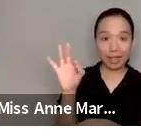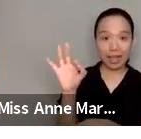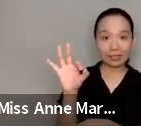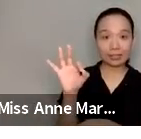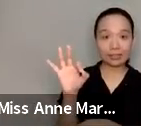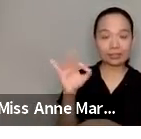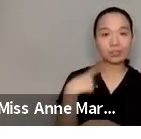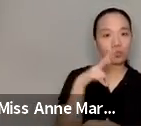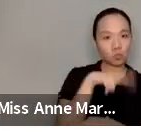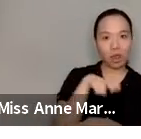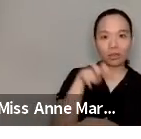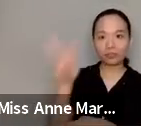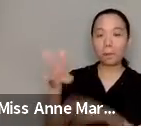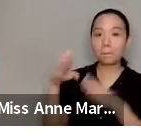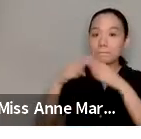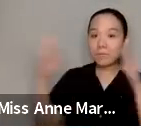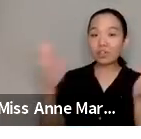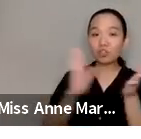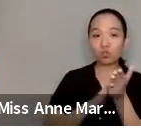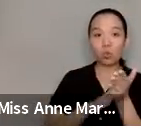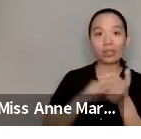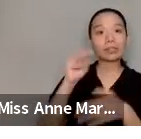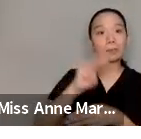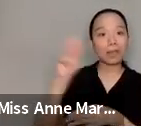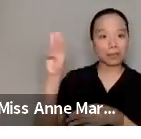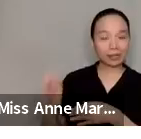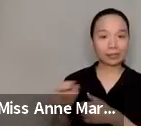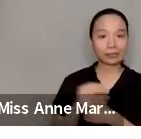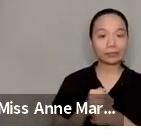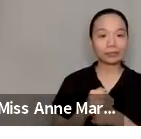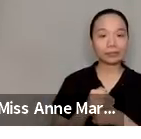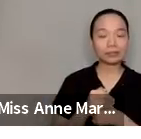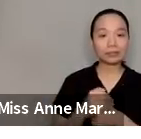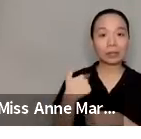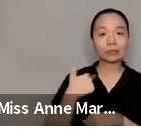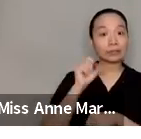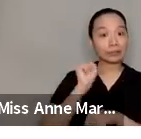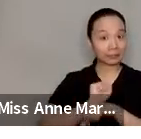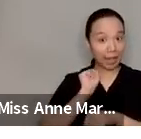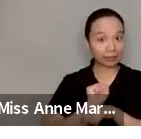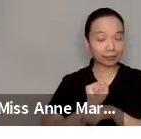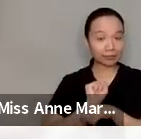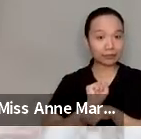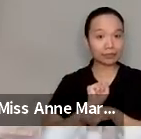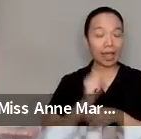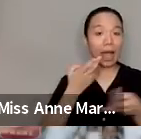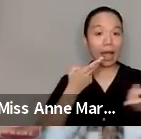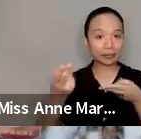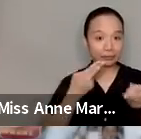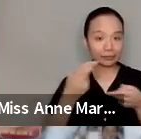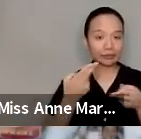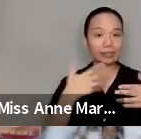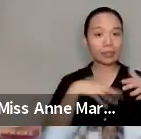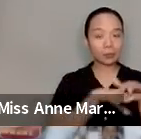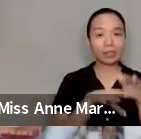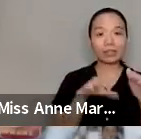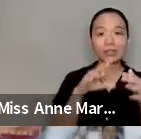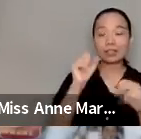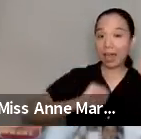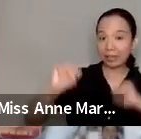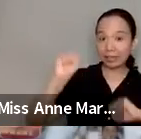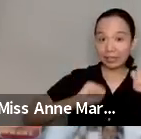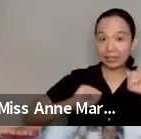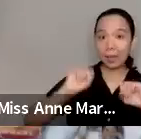I transferred to a bigger school in Manila, where I was tasked to handle integrated science